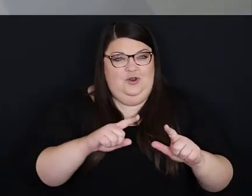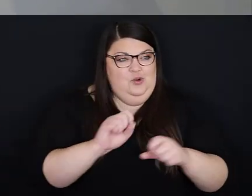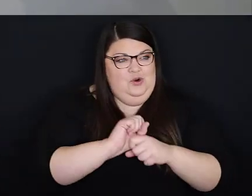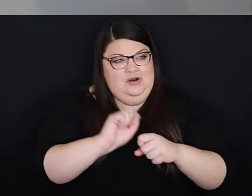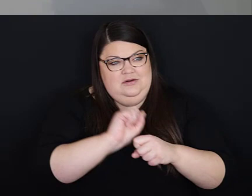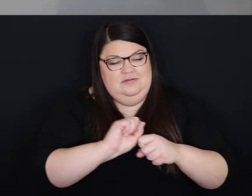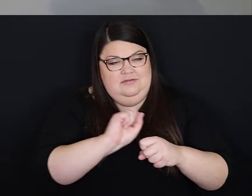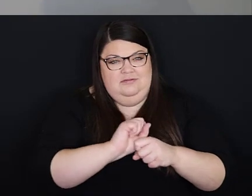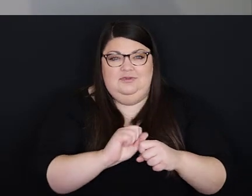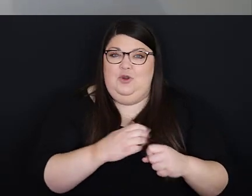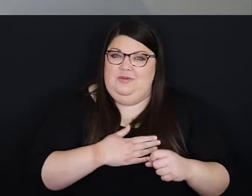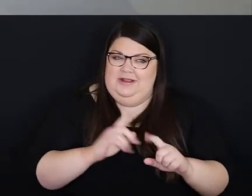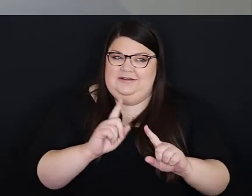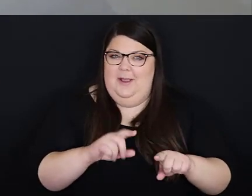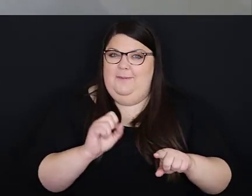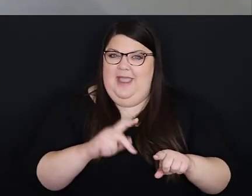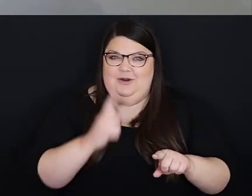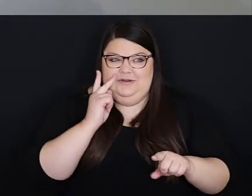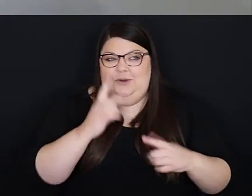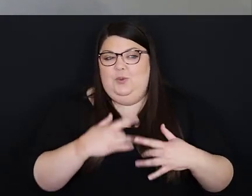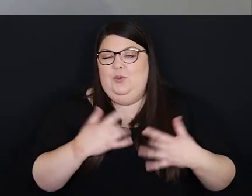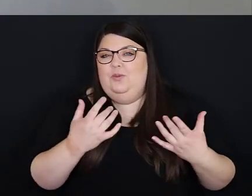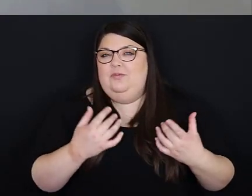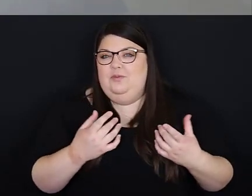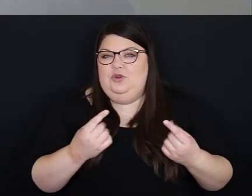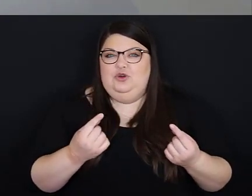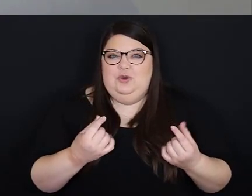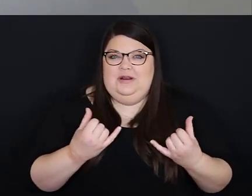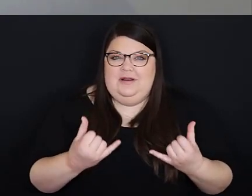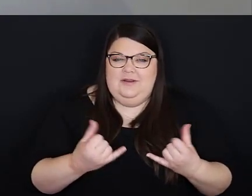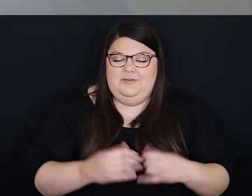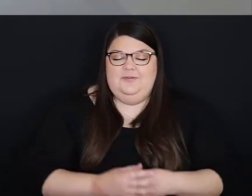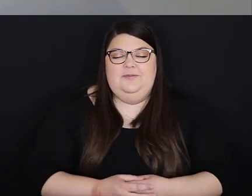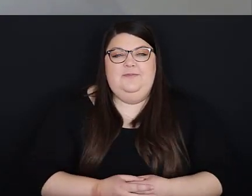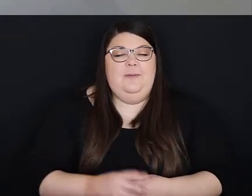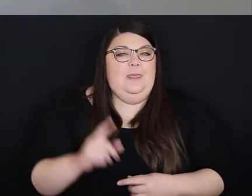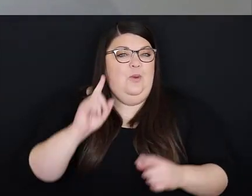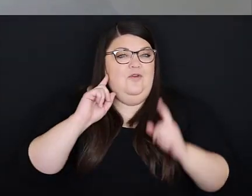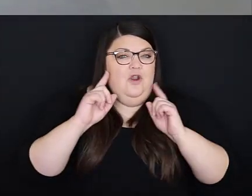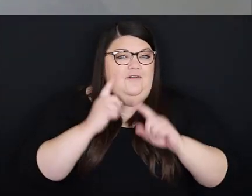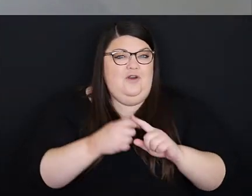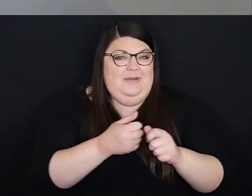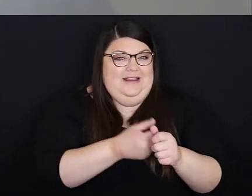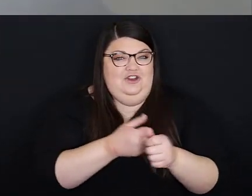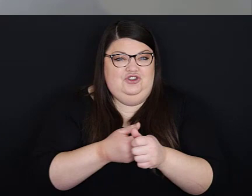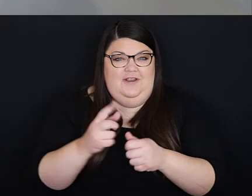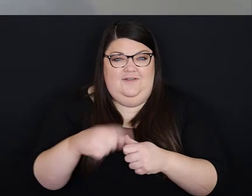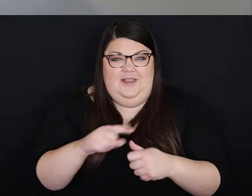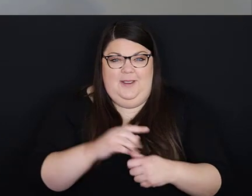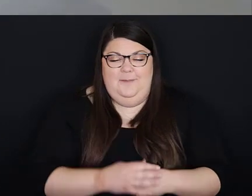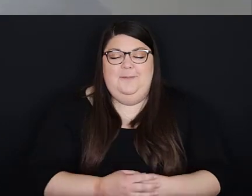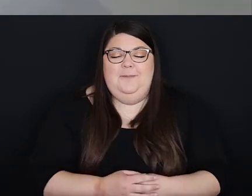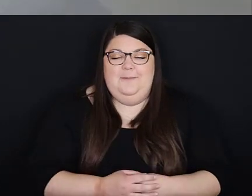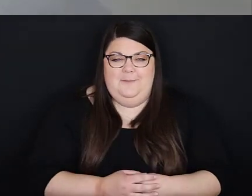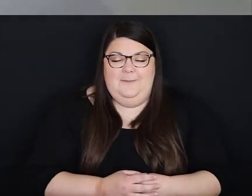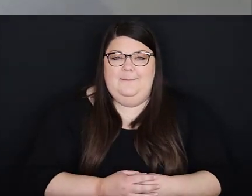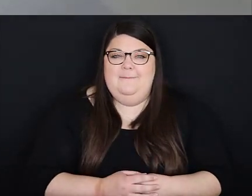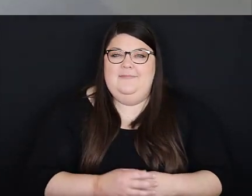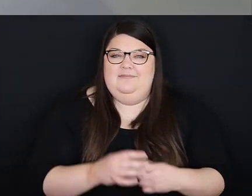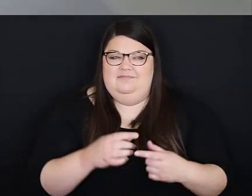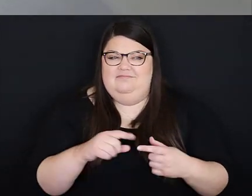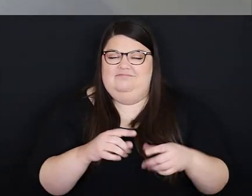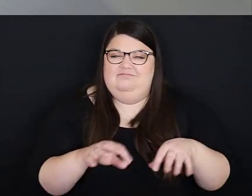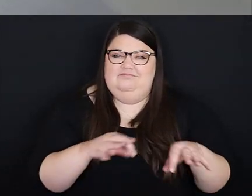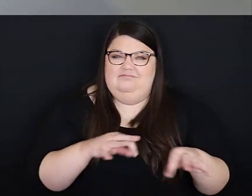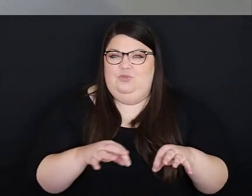please come back many times to see what they're up to, what they're doing. We heard from each of them yesterday little descriptions of what they're working